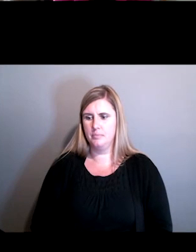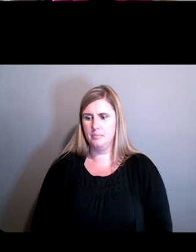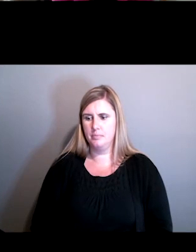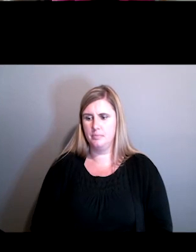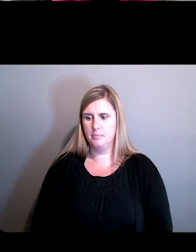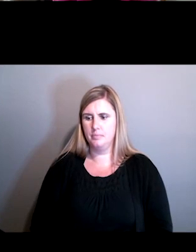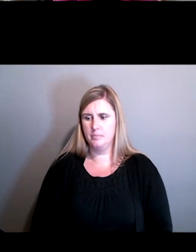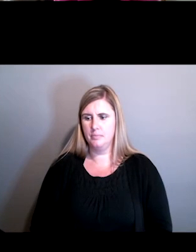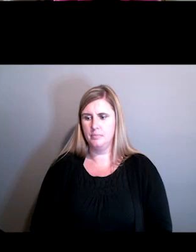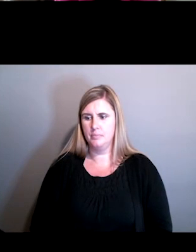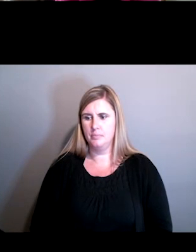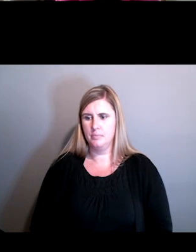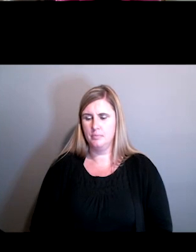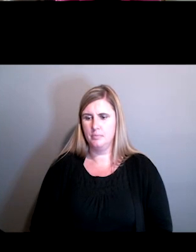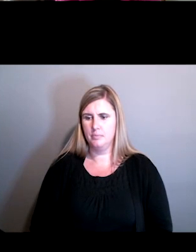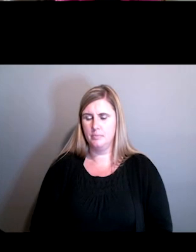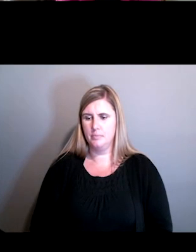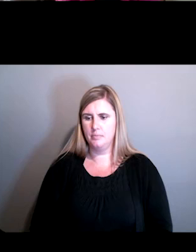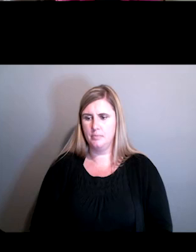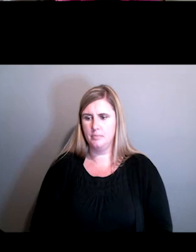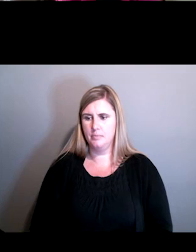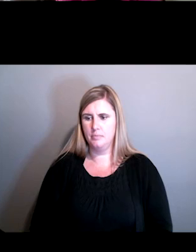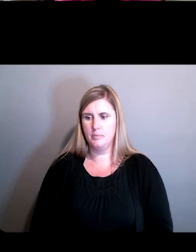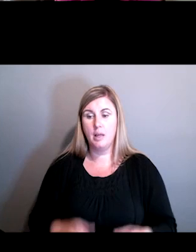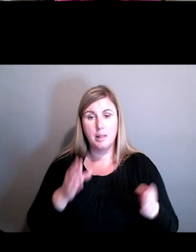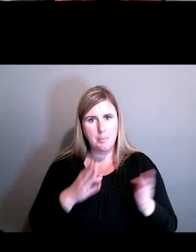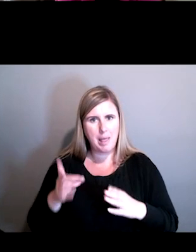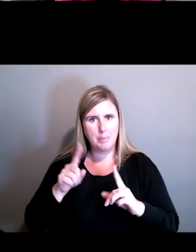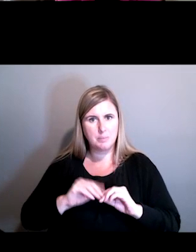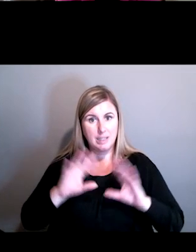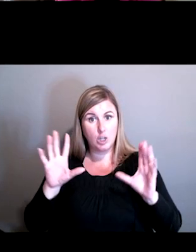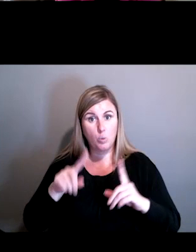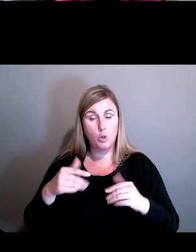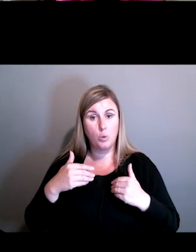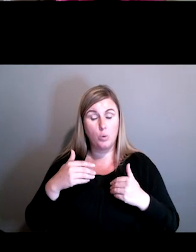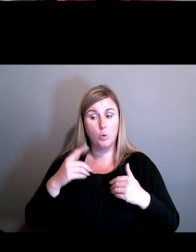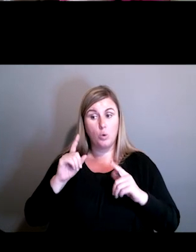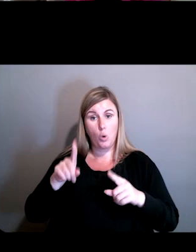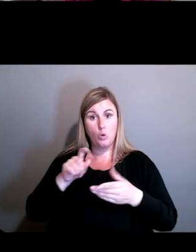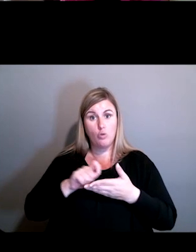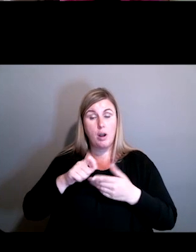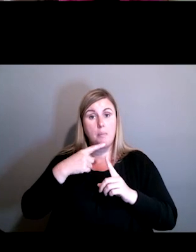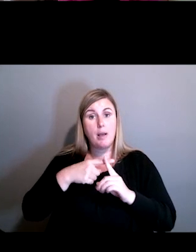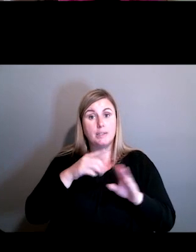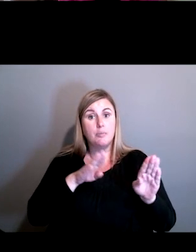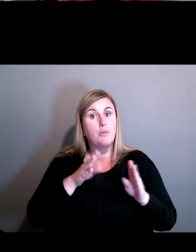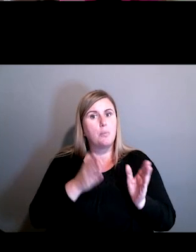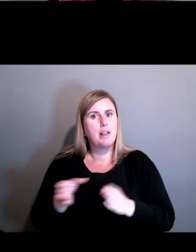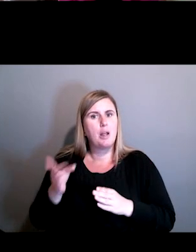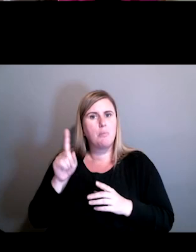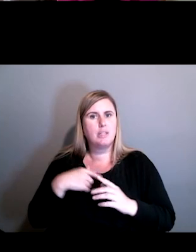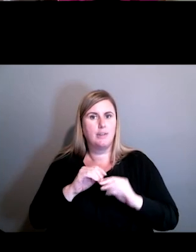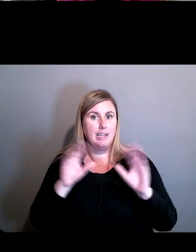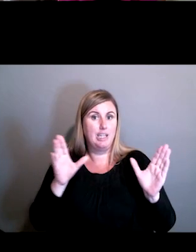All right, so the plan must be clear. When you go to write a positive behavior plan, you must have a clear plan, which includes those definitions we